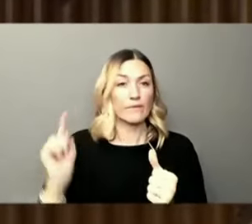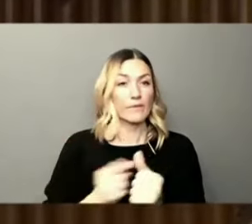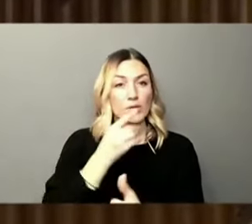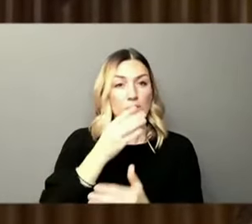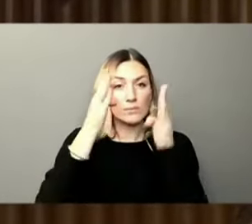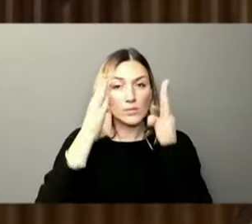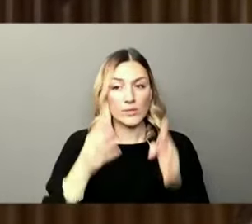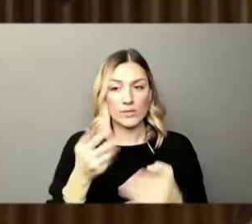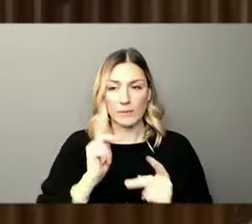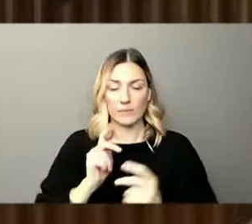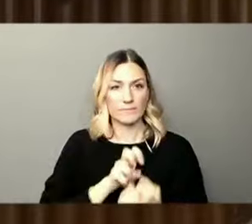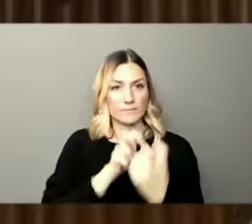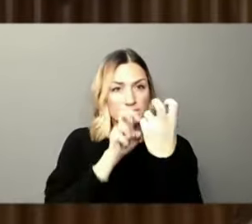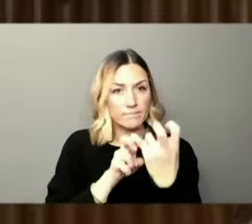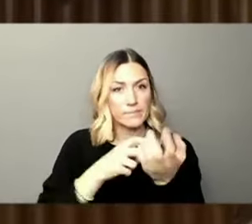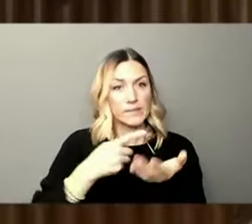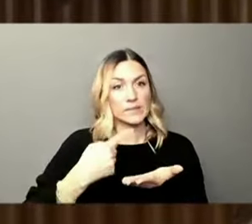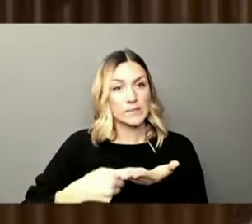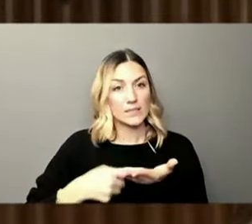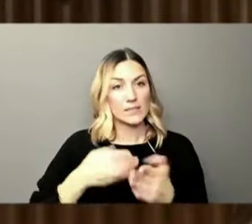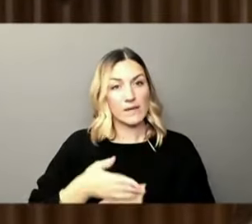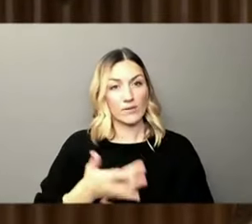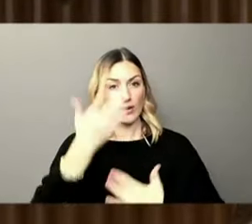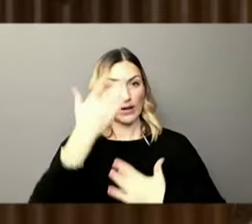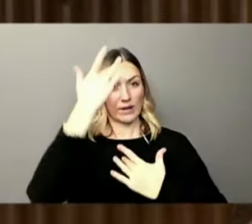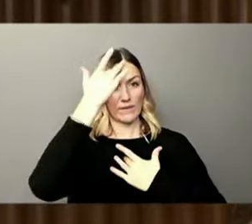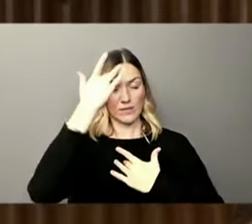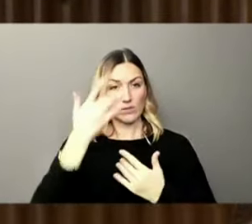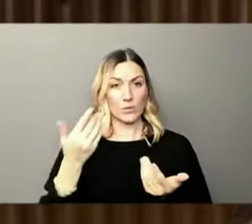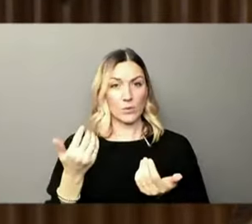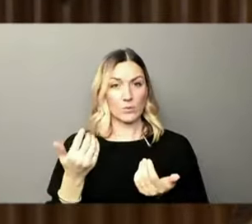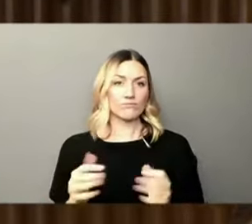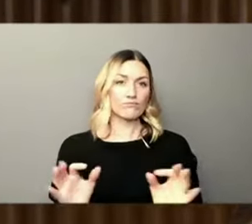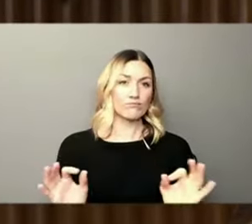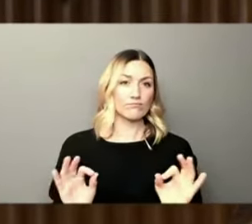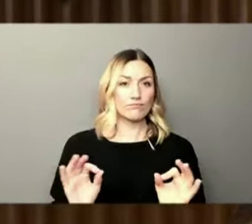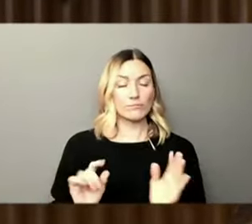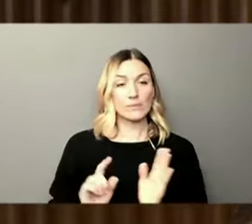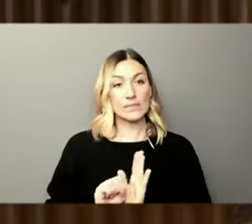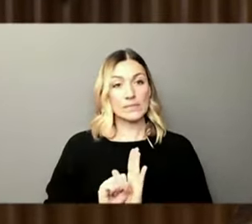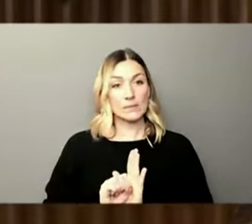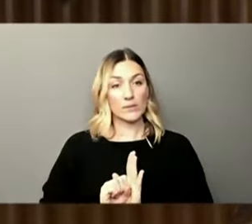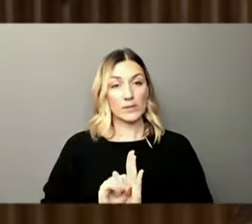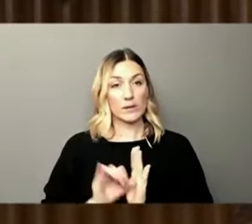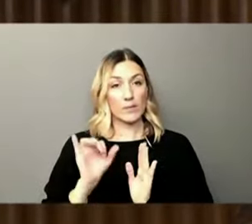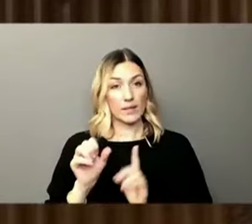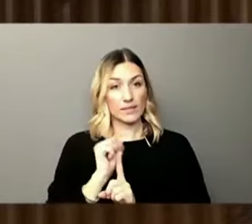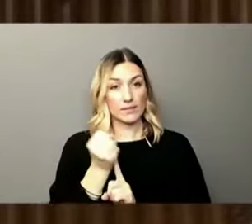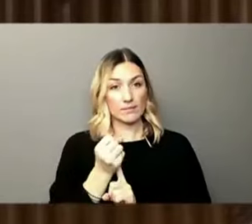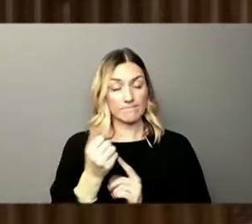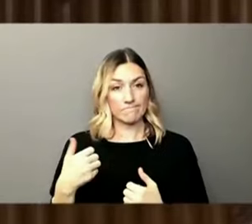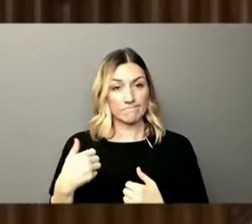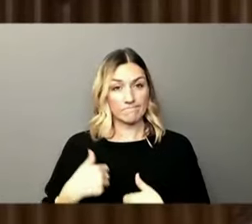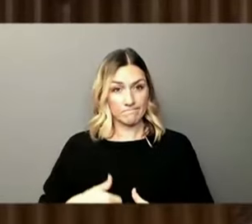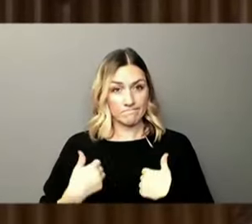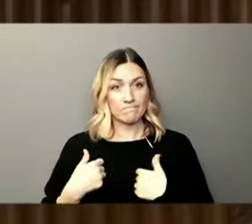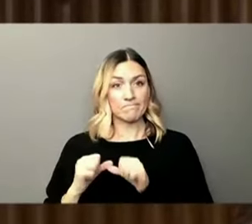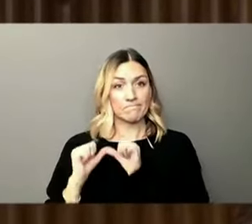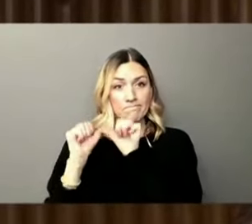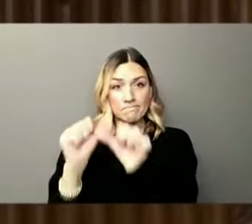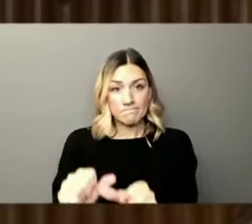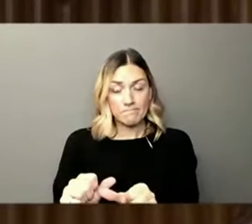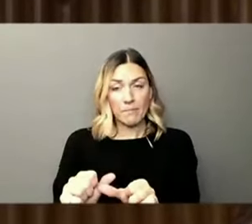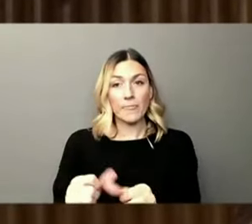to after an infection with these, you know, somewhat nebulous symptoms. These conditions have existed. We have